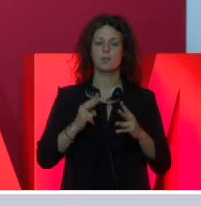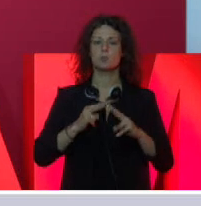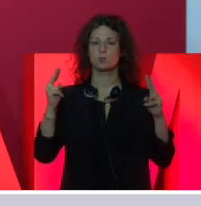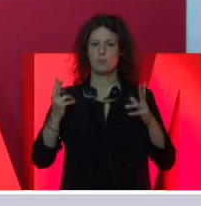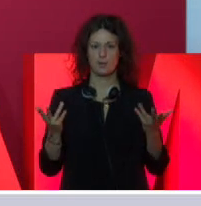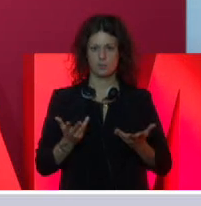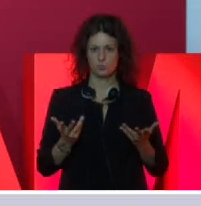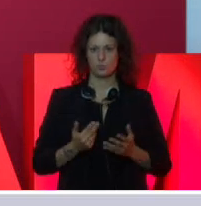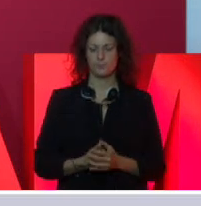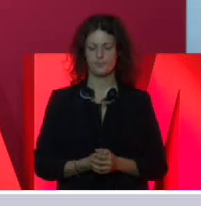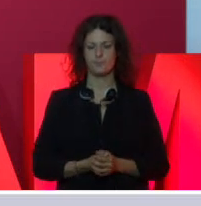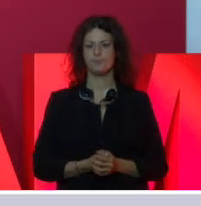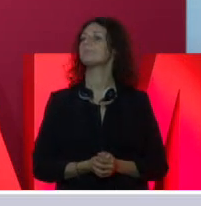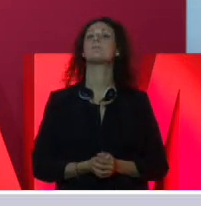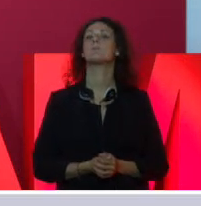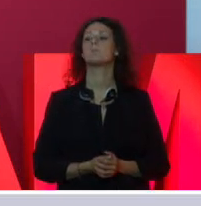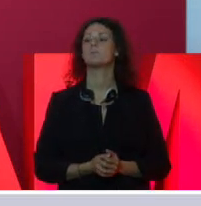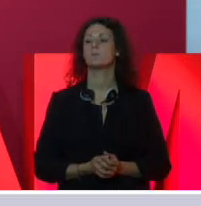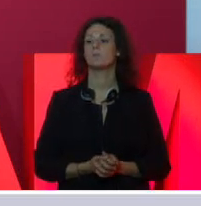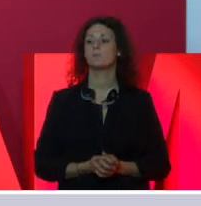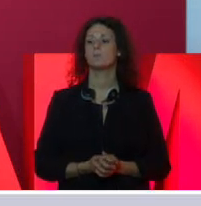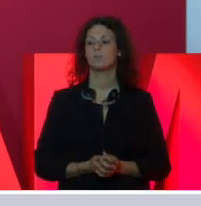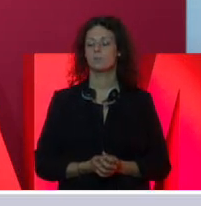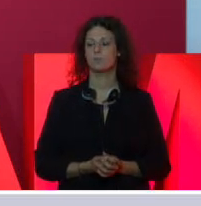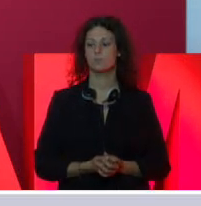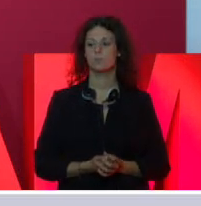in a deterministic manner,